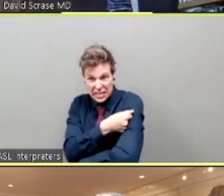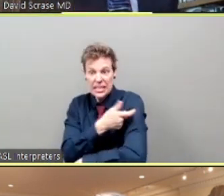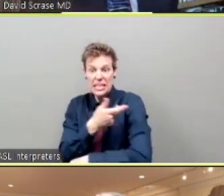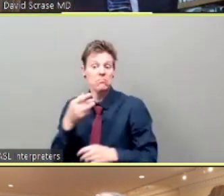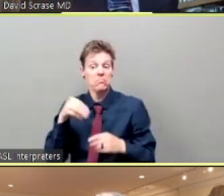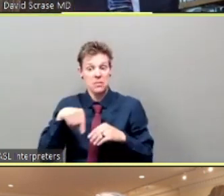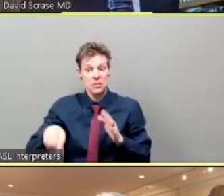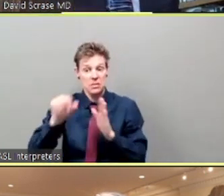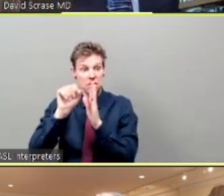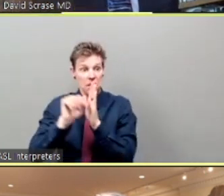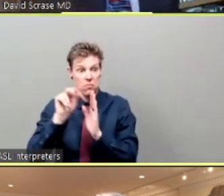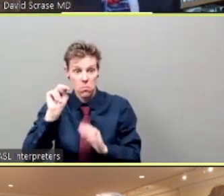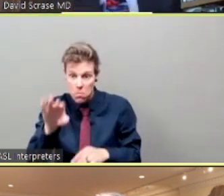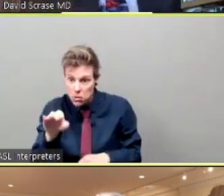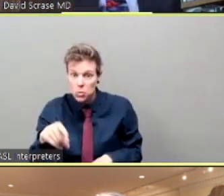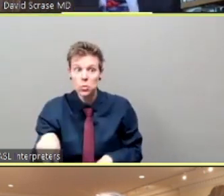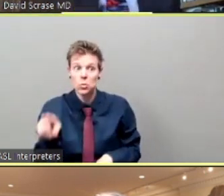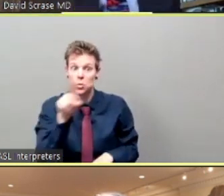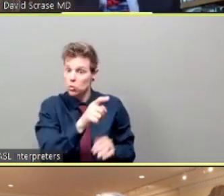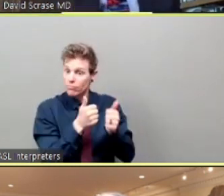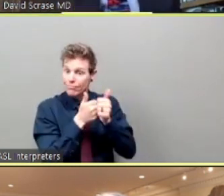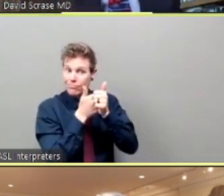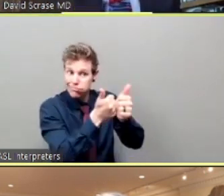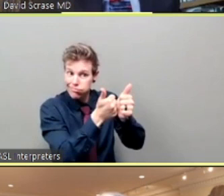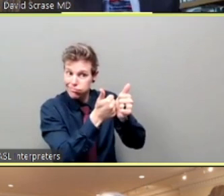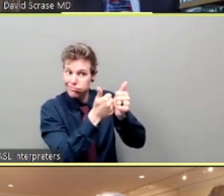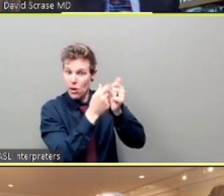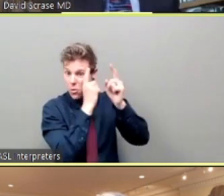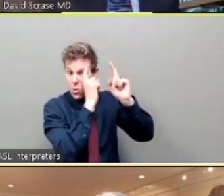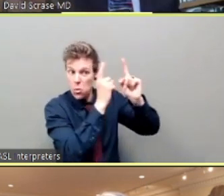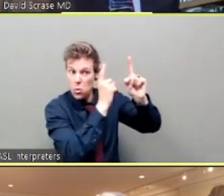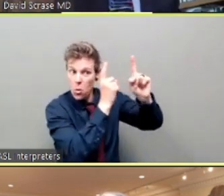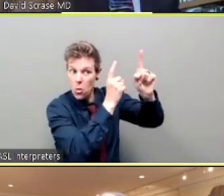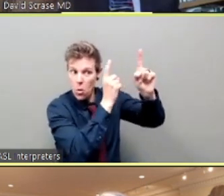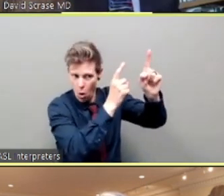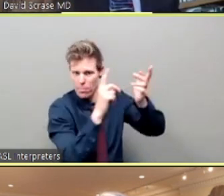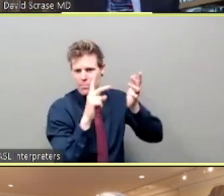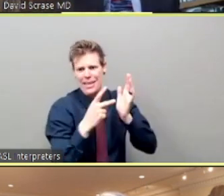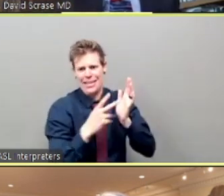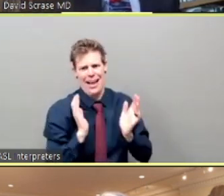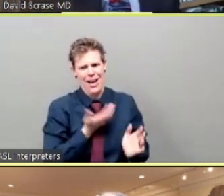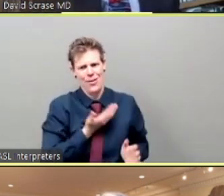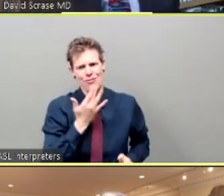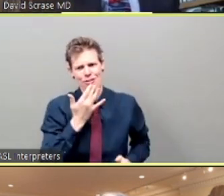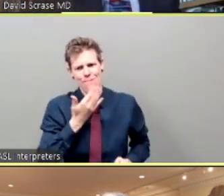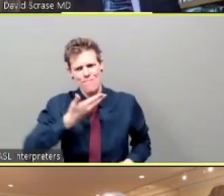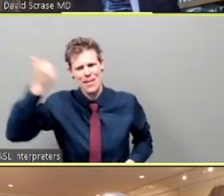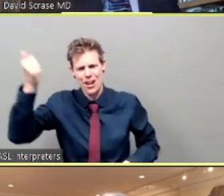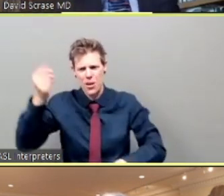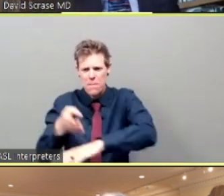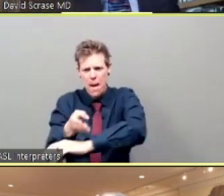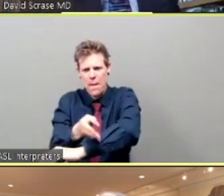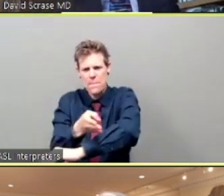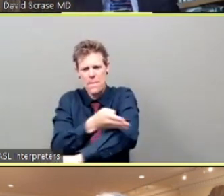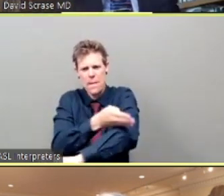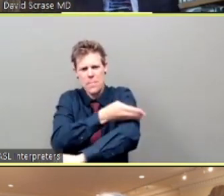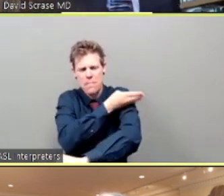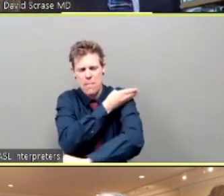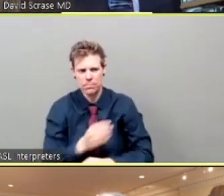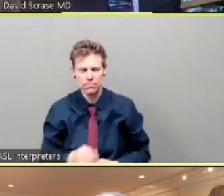And so that's how we're thinking about it. And then we will start calculating turquoise, another popular